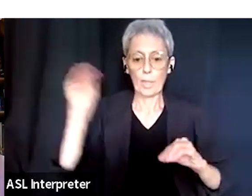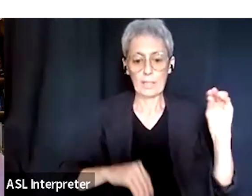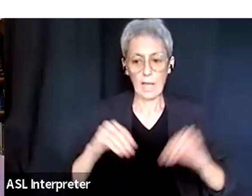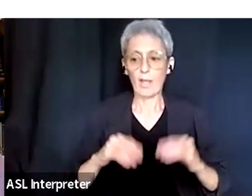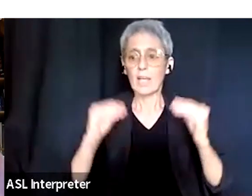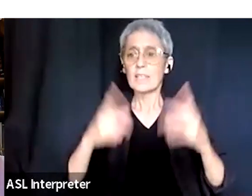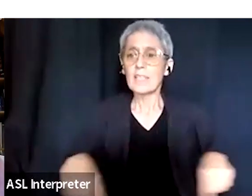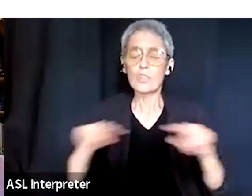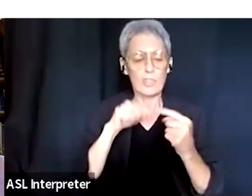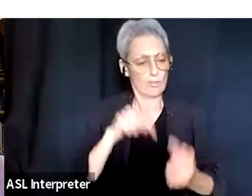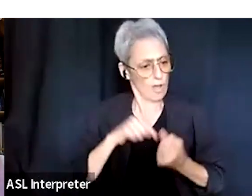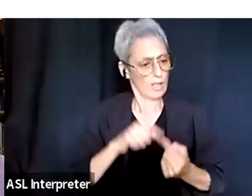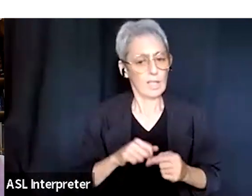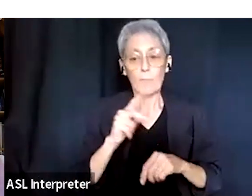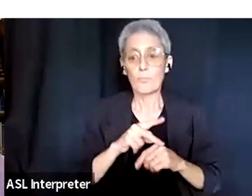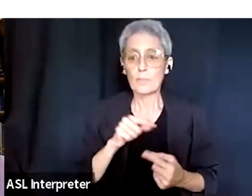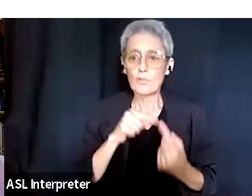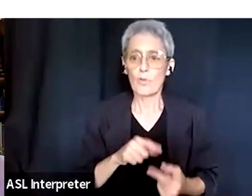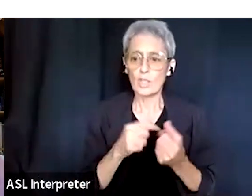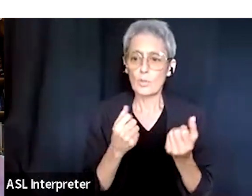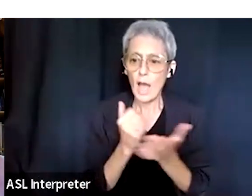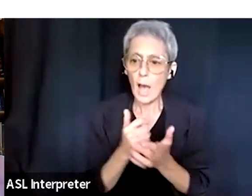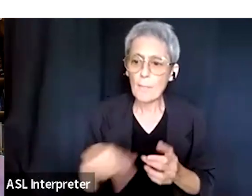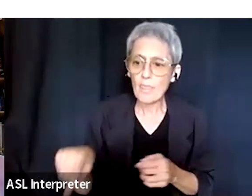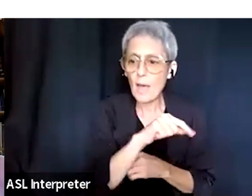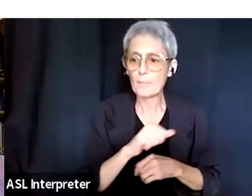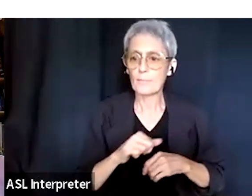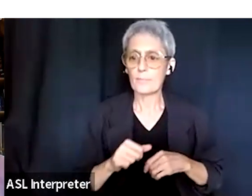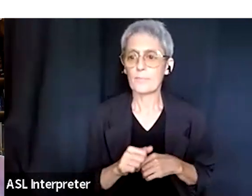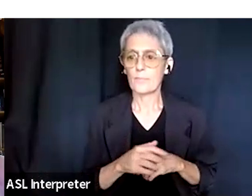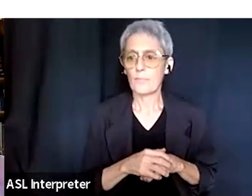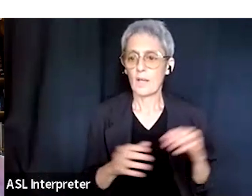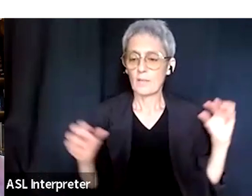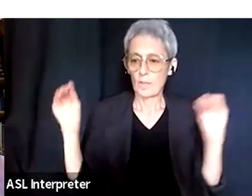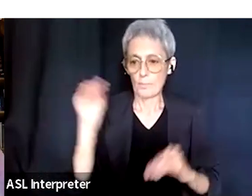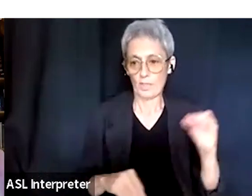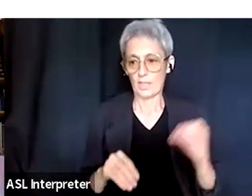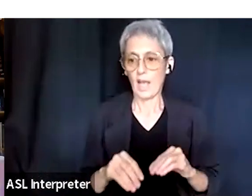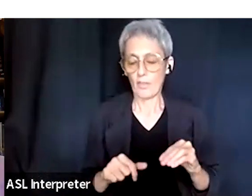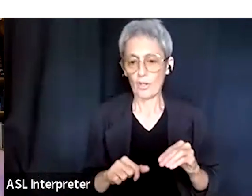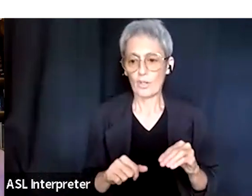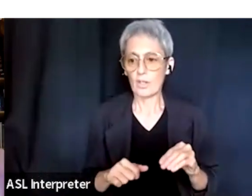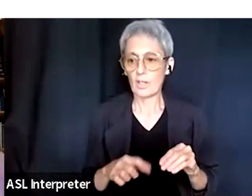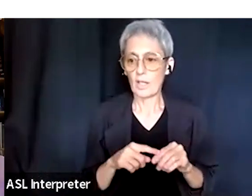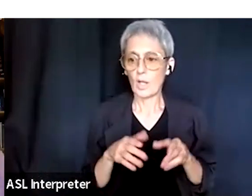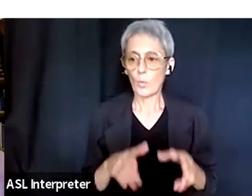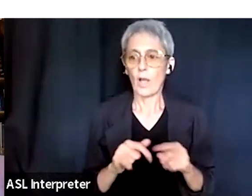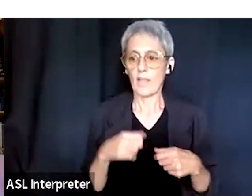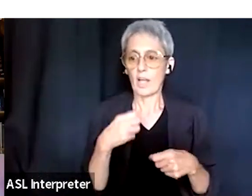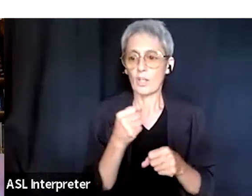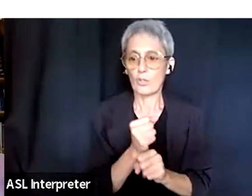and principals are struggling to help them to put it all together in a way that actually creates a meaningful